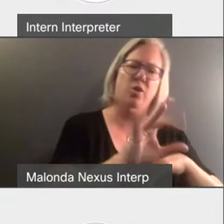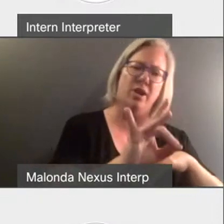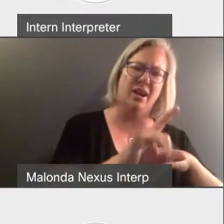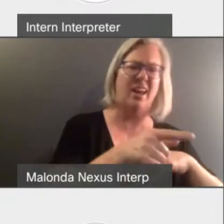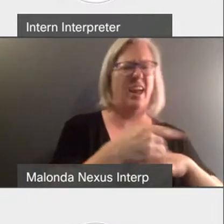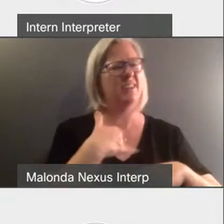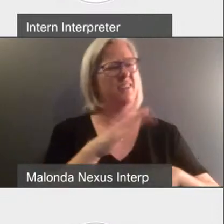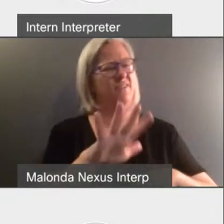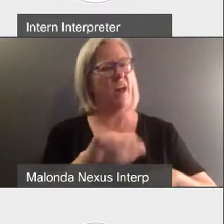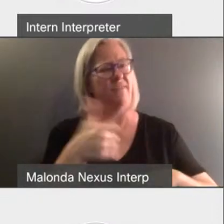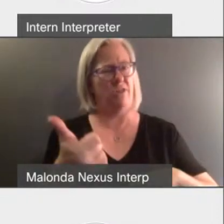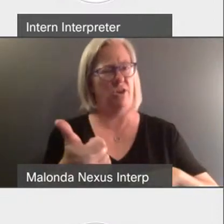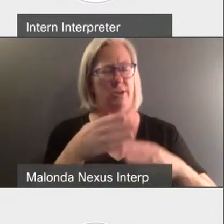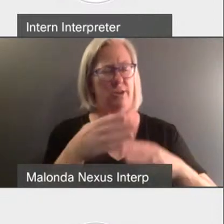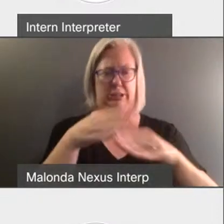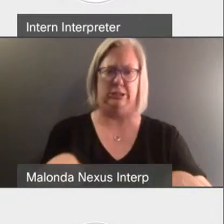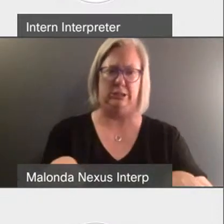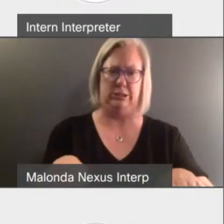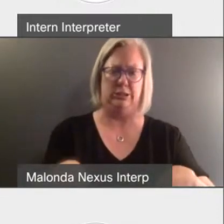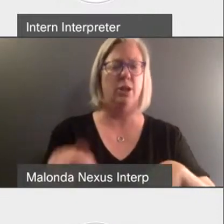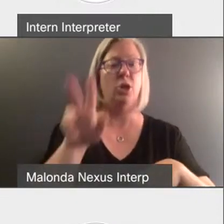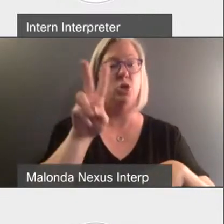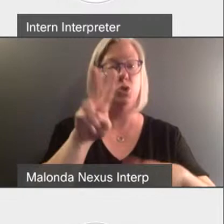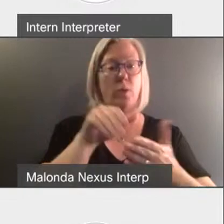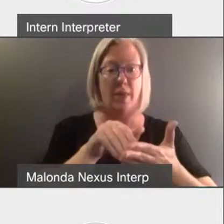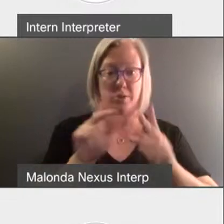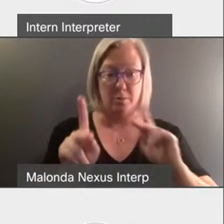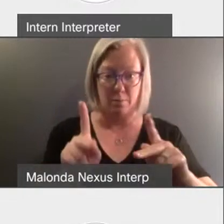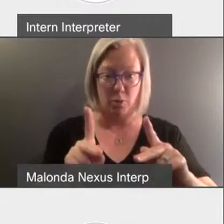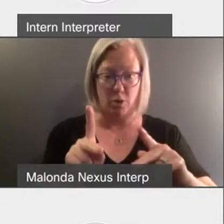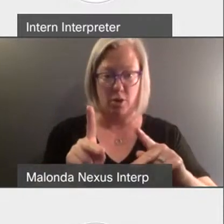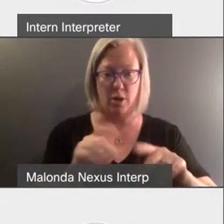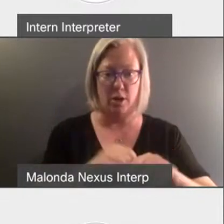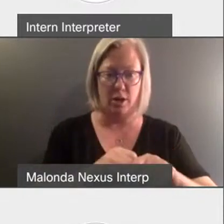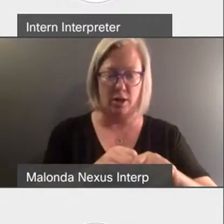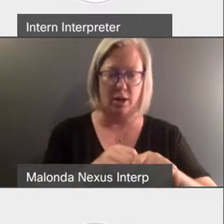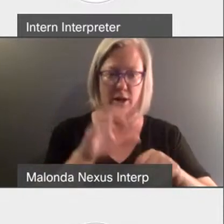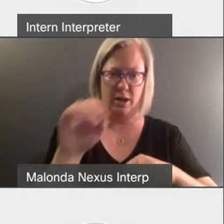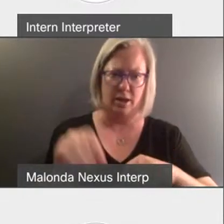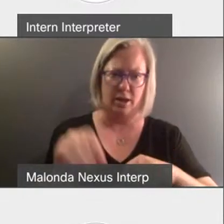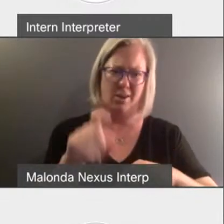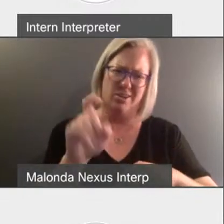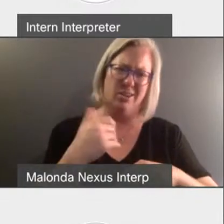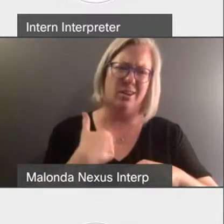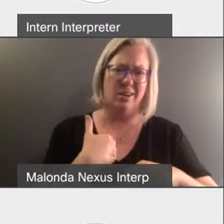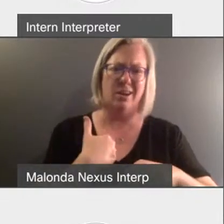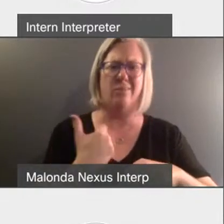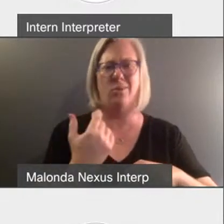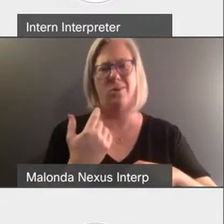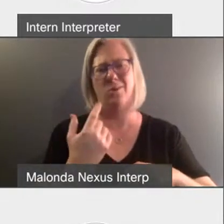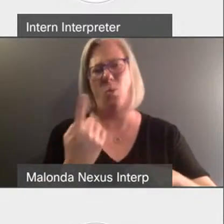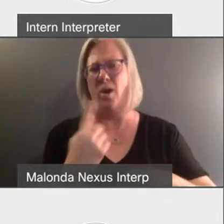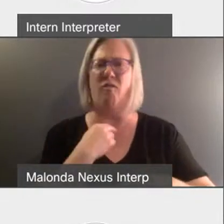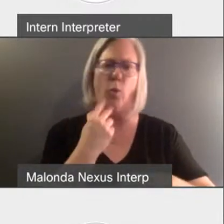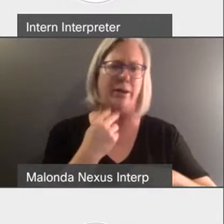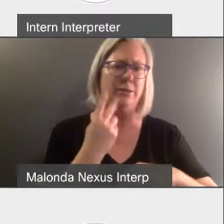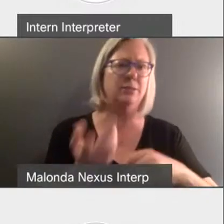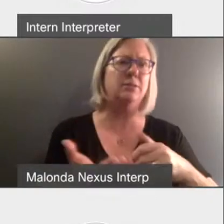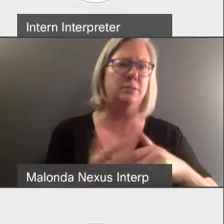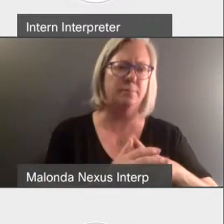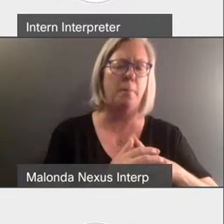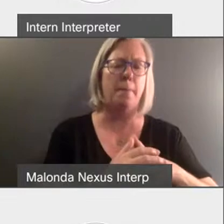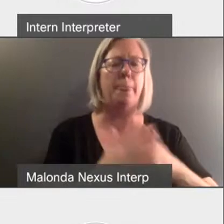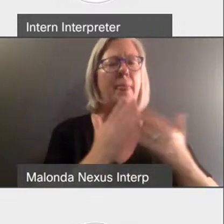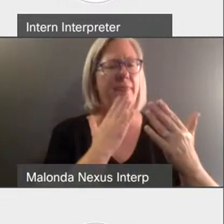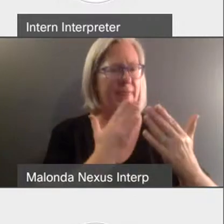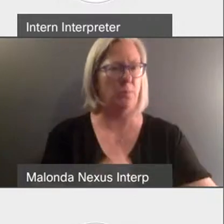other counties. The 2,000 people in Hodgman County deserve to speak with one voice. So thank